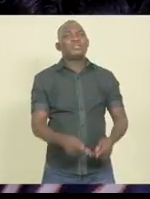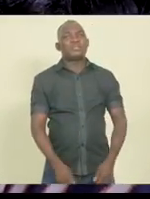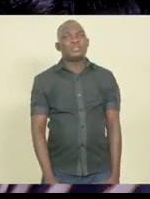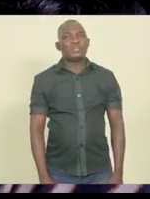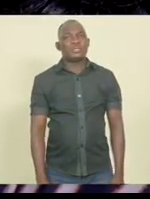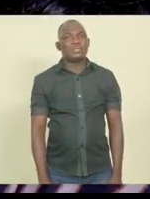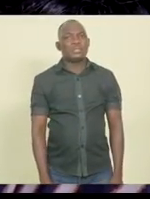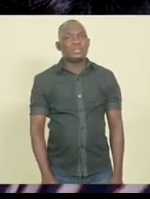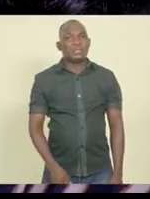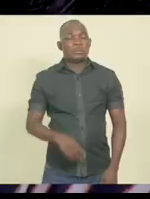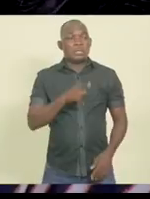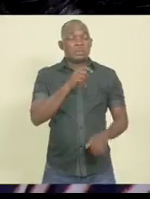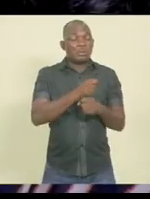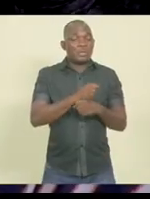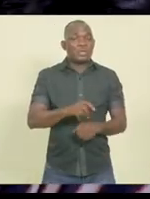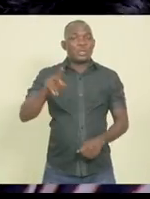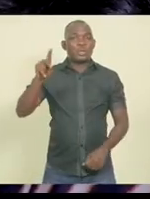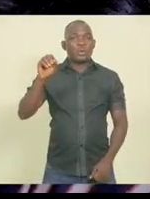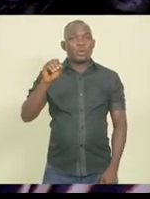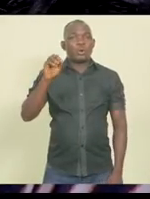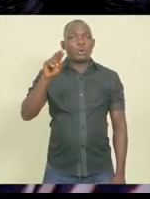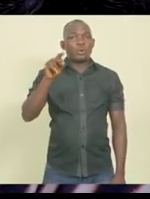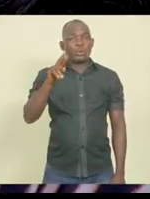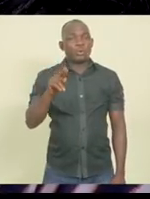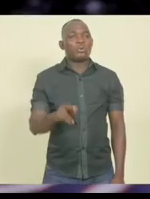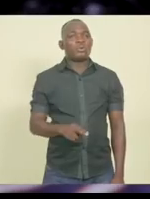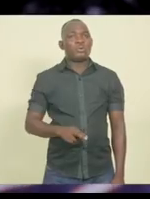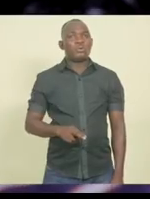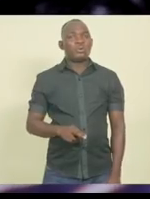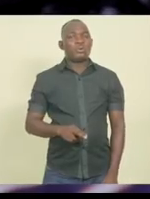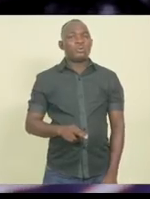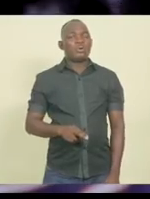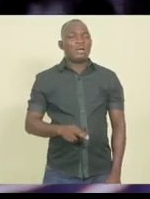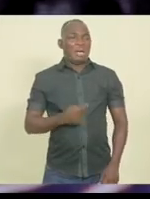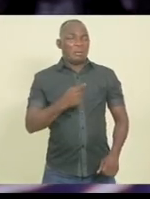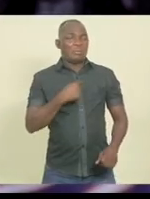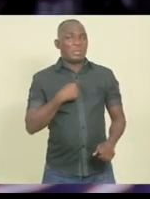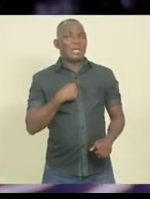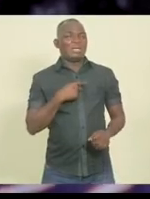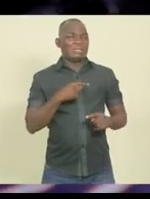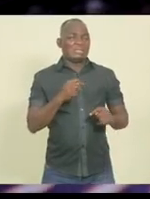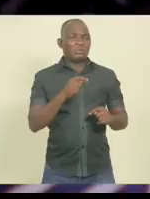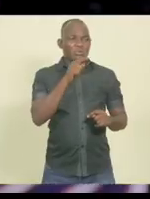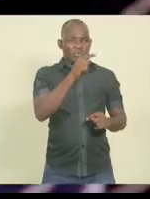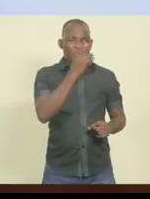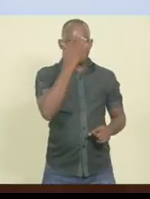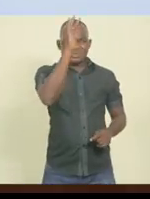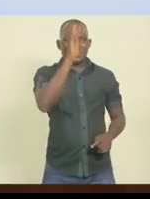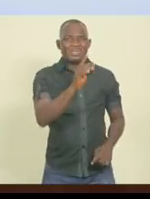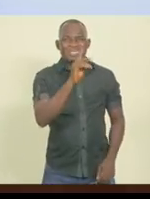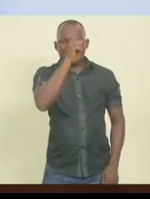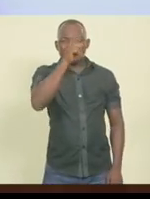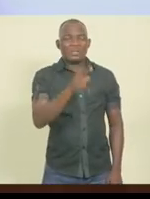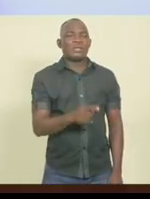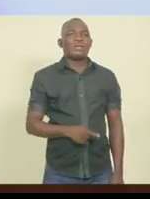We could make KORKOR see you as not just the hot hunk who gets a lunch, but the amazing smart girl you are.